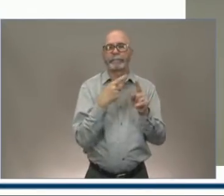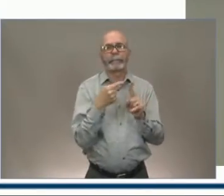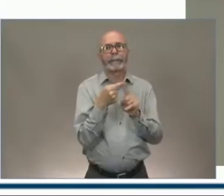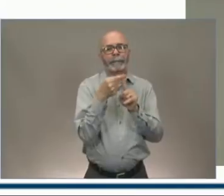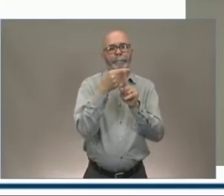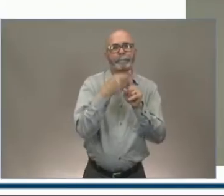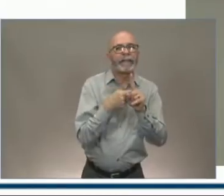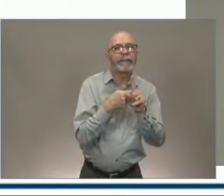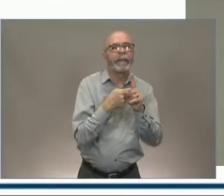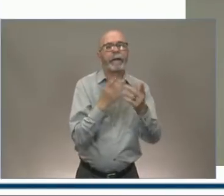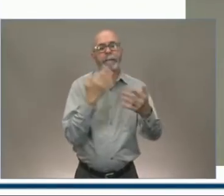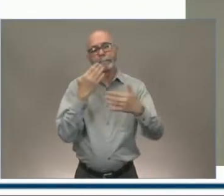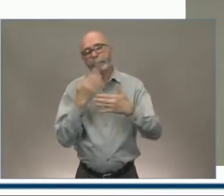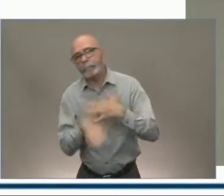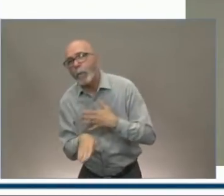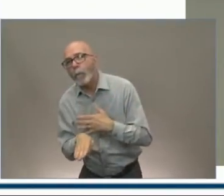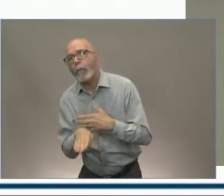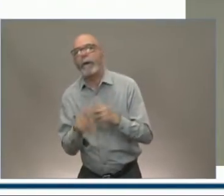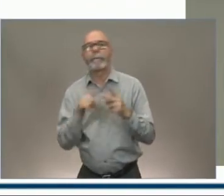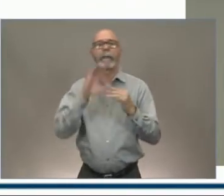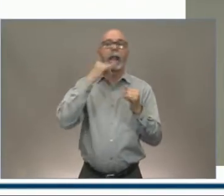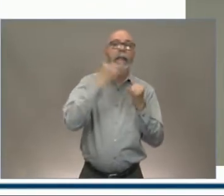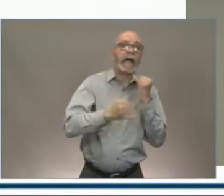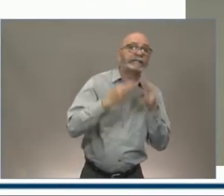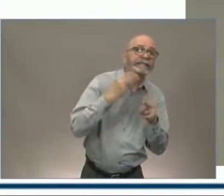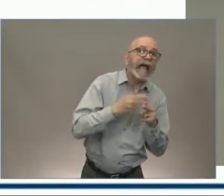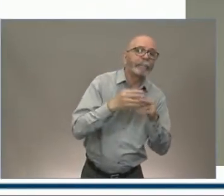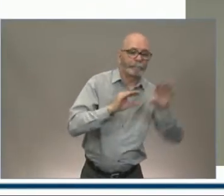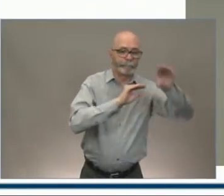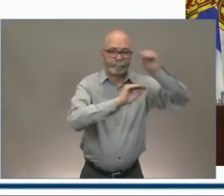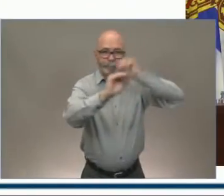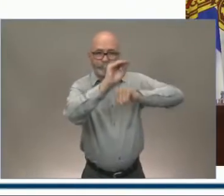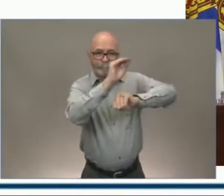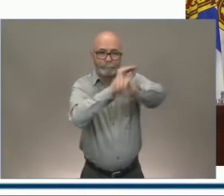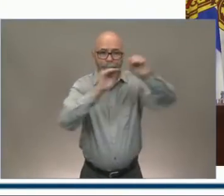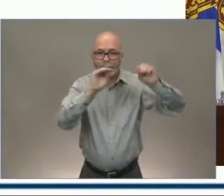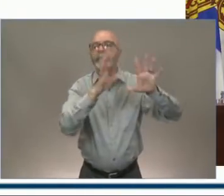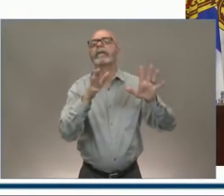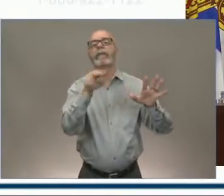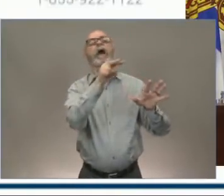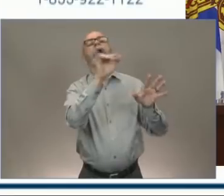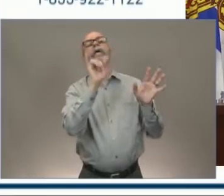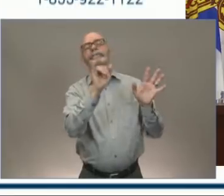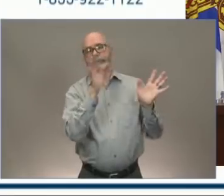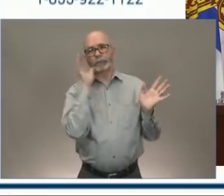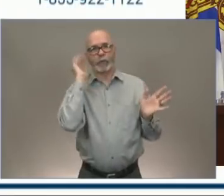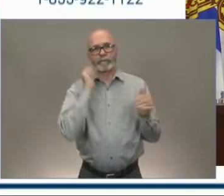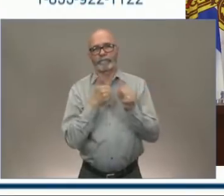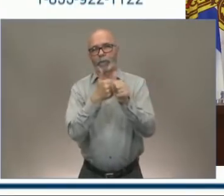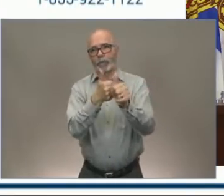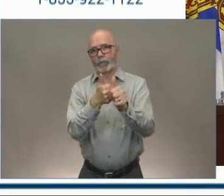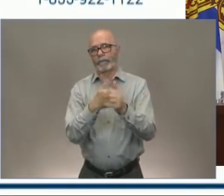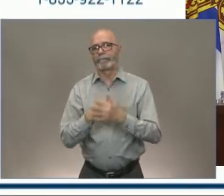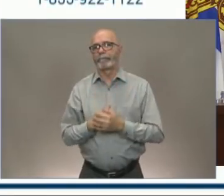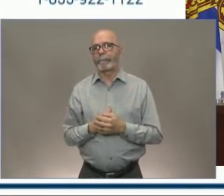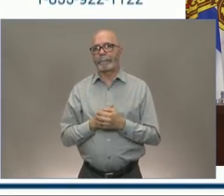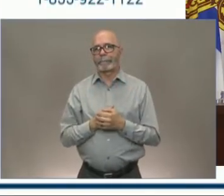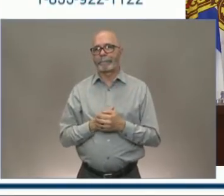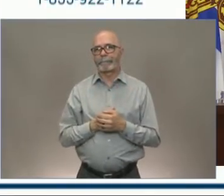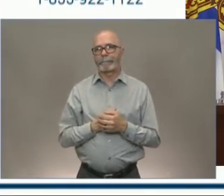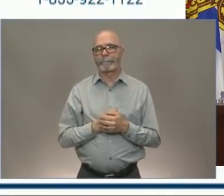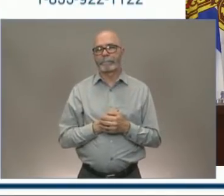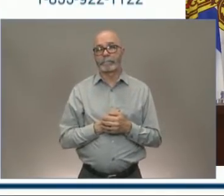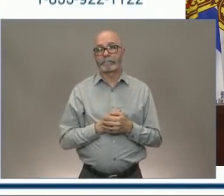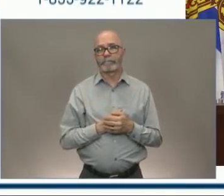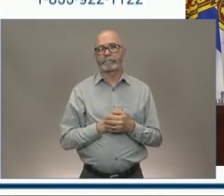of people at one time. Thanks. Dr. Strang, you talked about this in the tech briefing, but when it